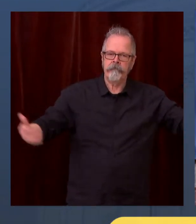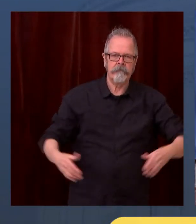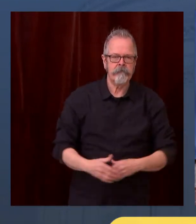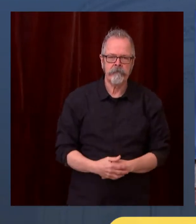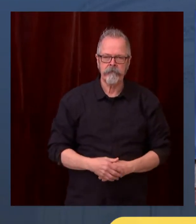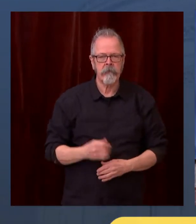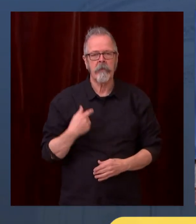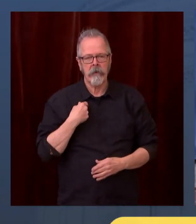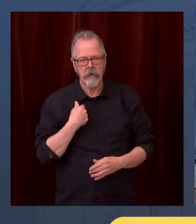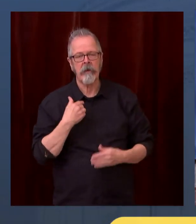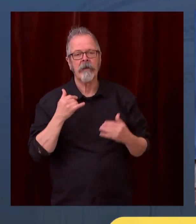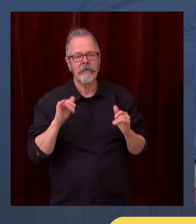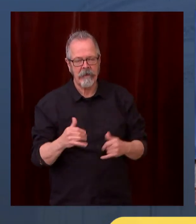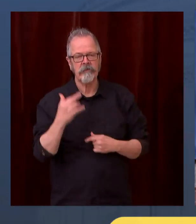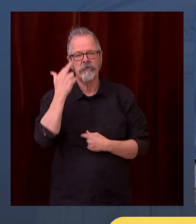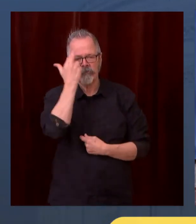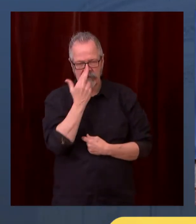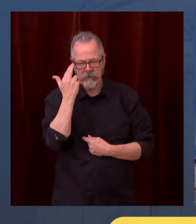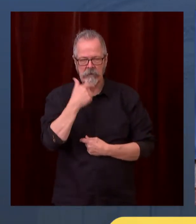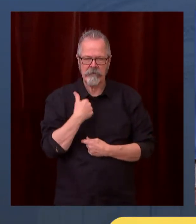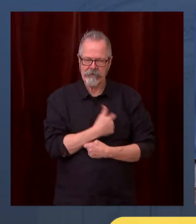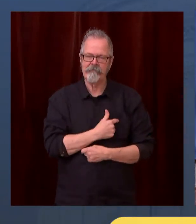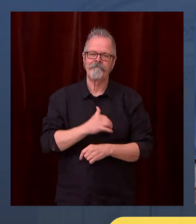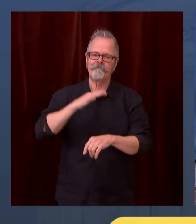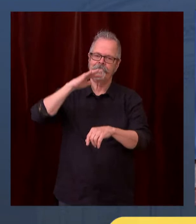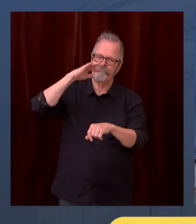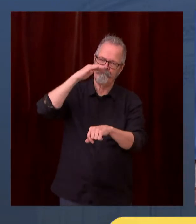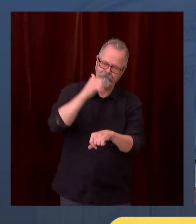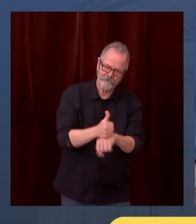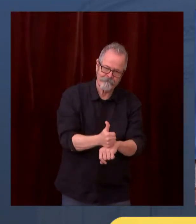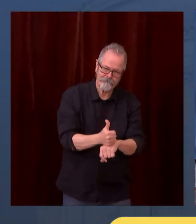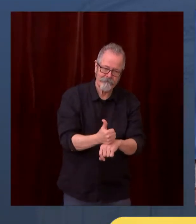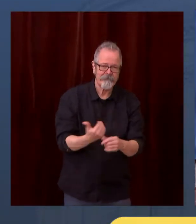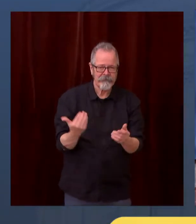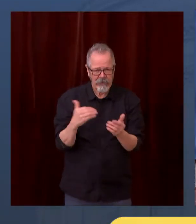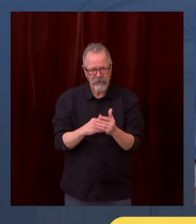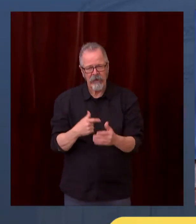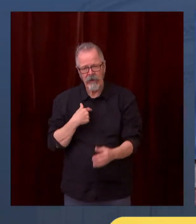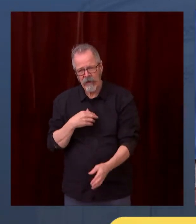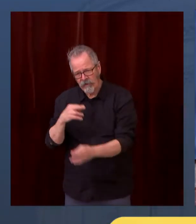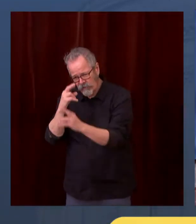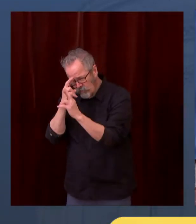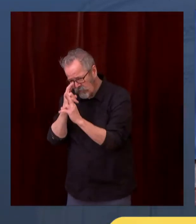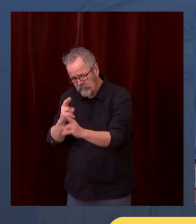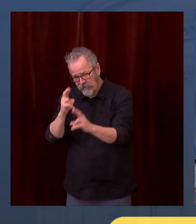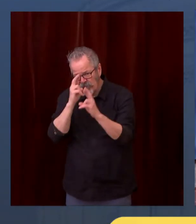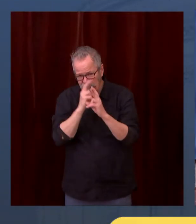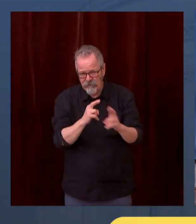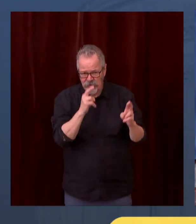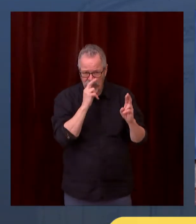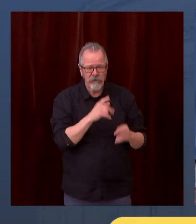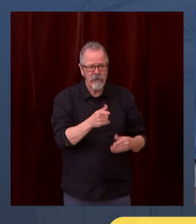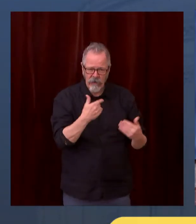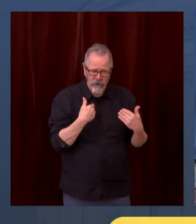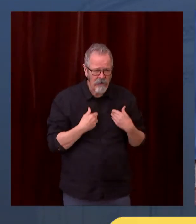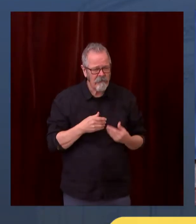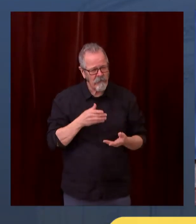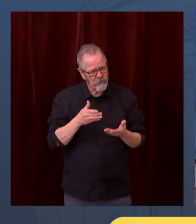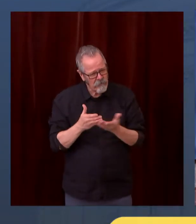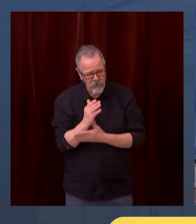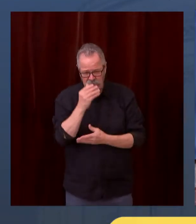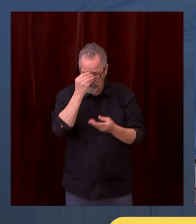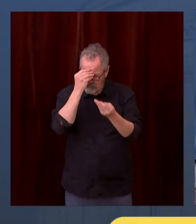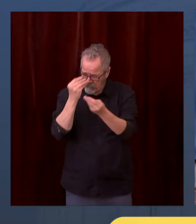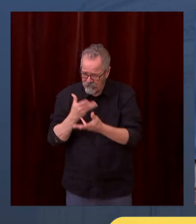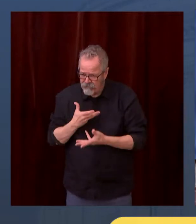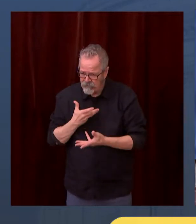this. But again, I want to respect people's right to give us some insights. And as time goes forward, look,